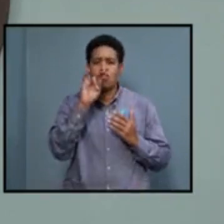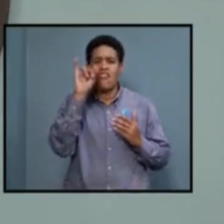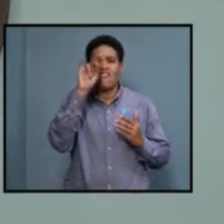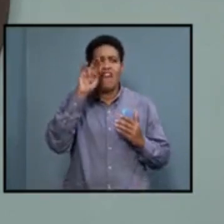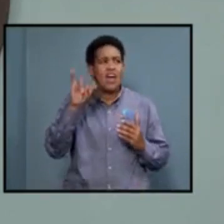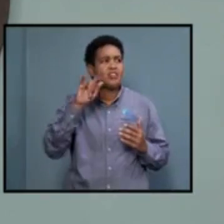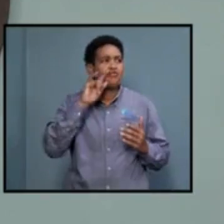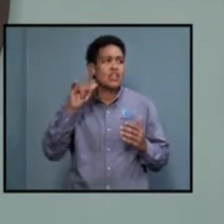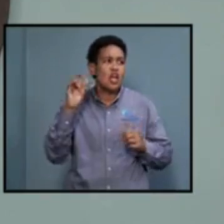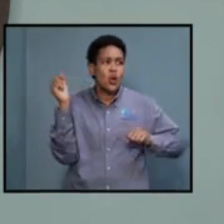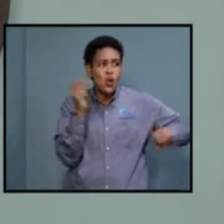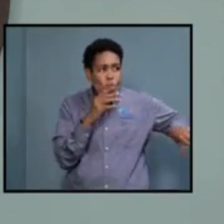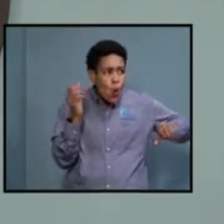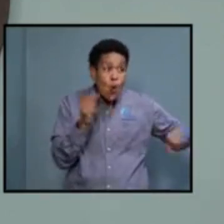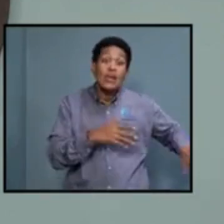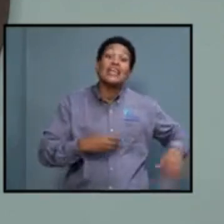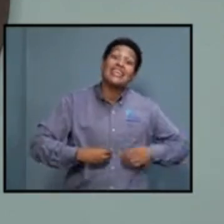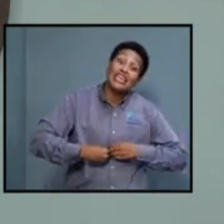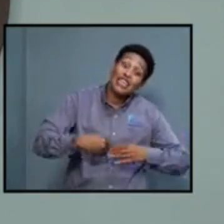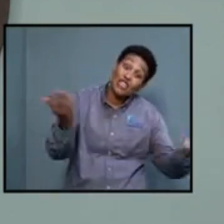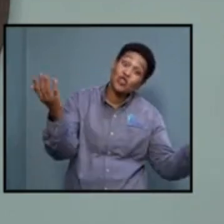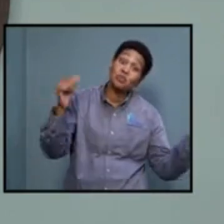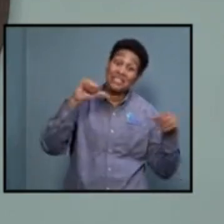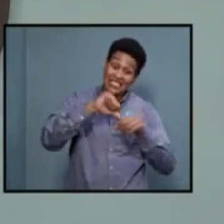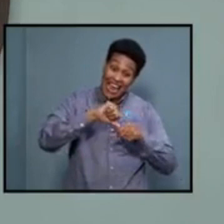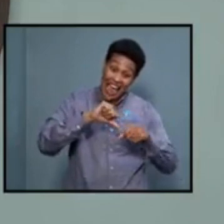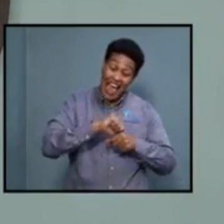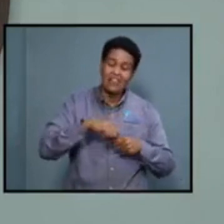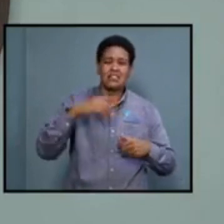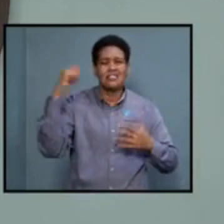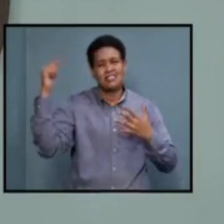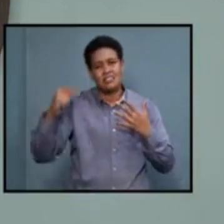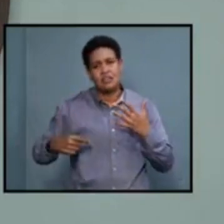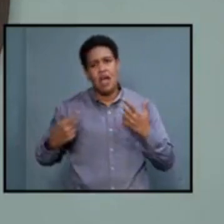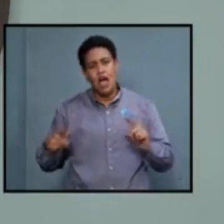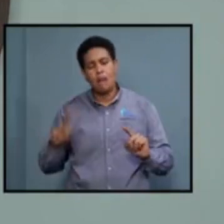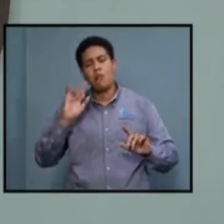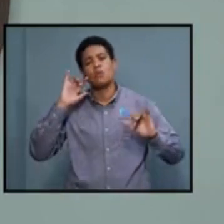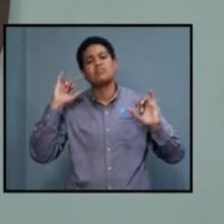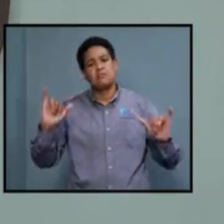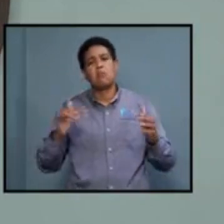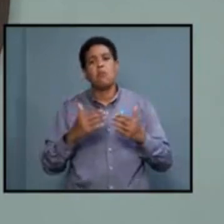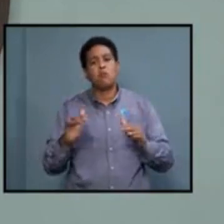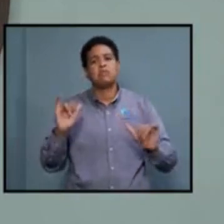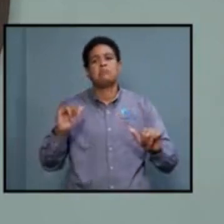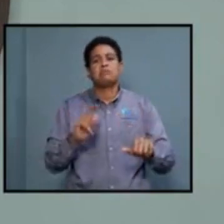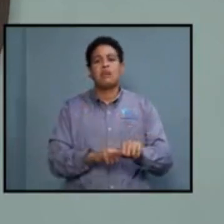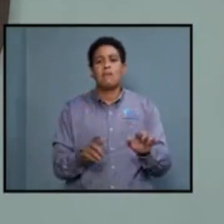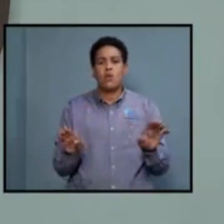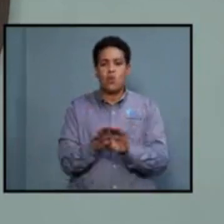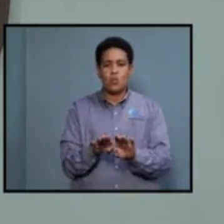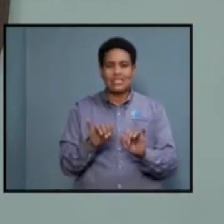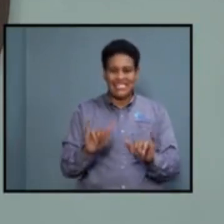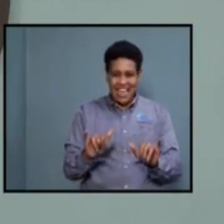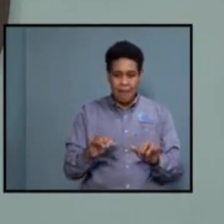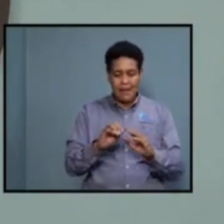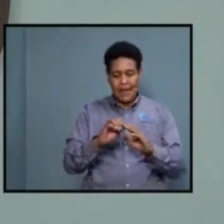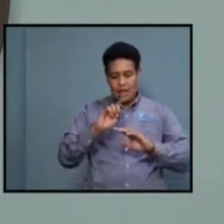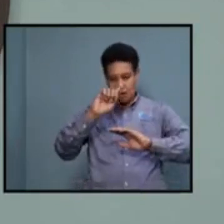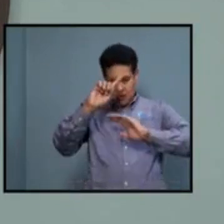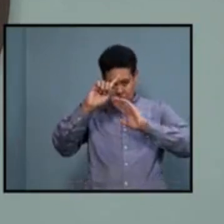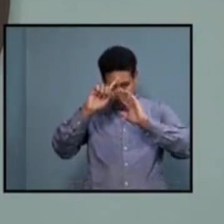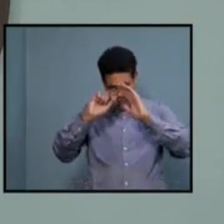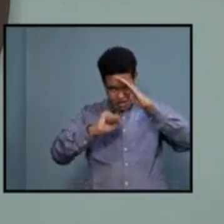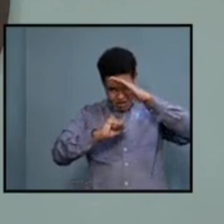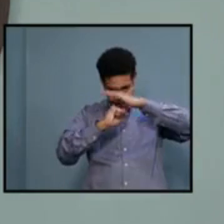distribution and retail of petroleum our gas stations and so forth they will remain to their normal opening hours within of course